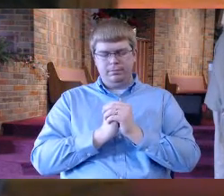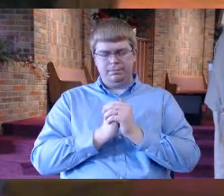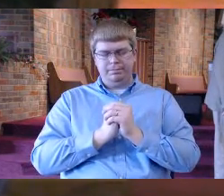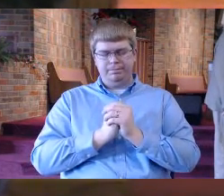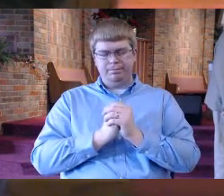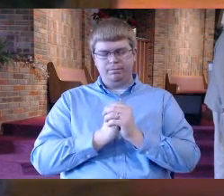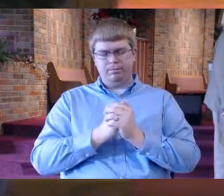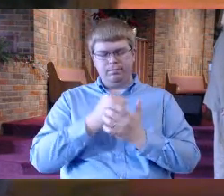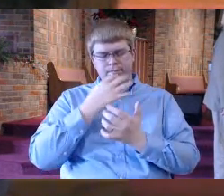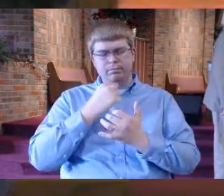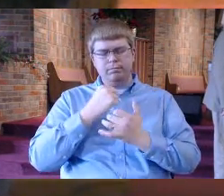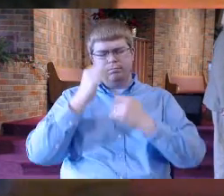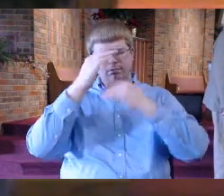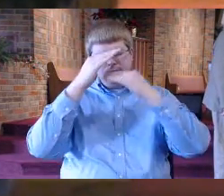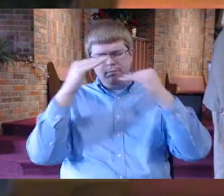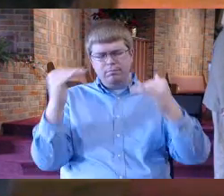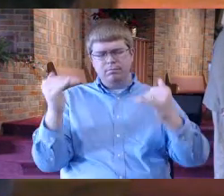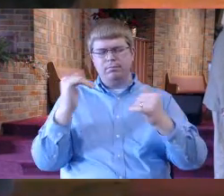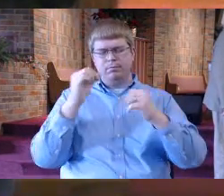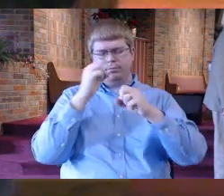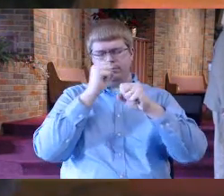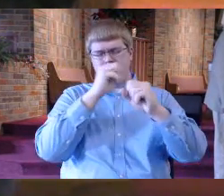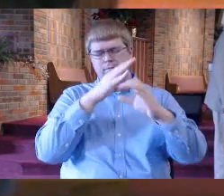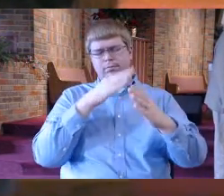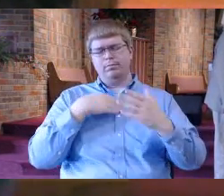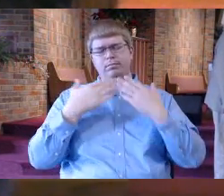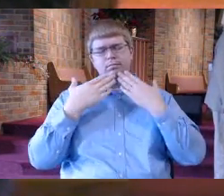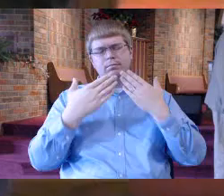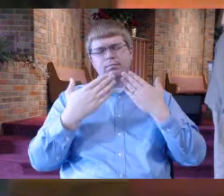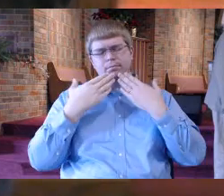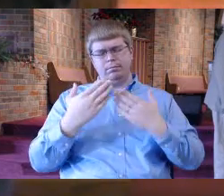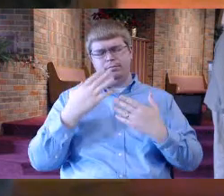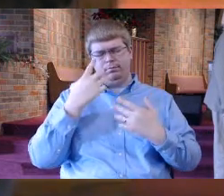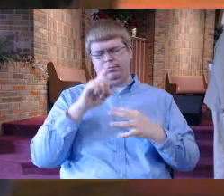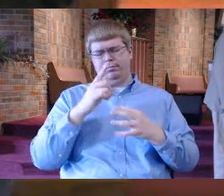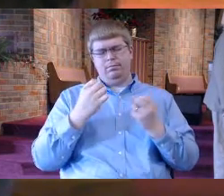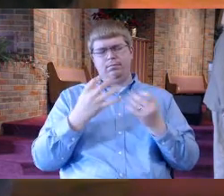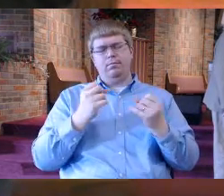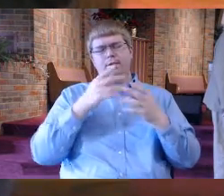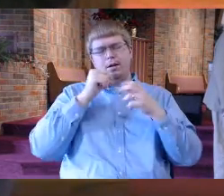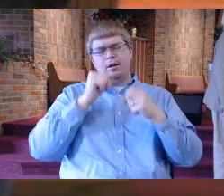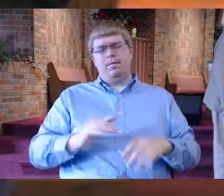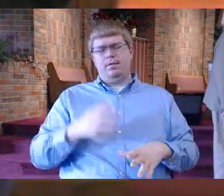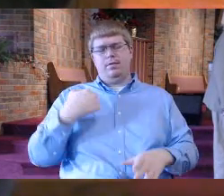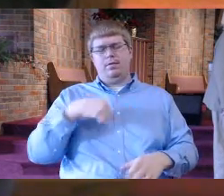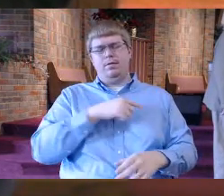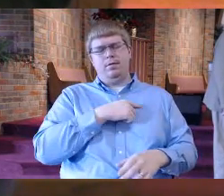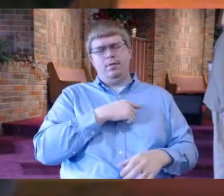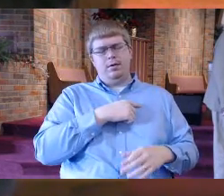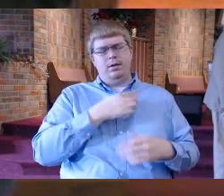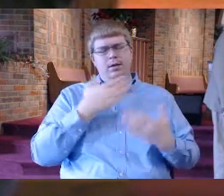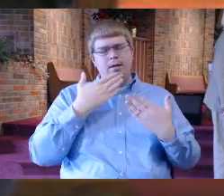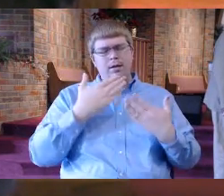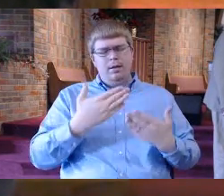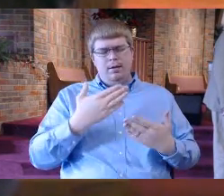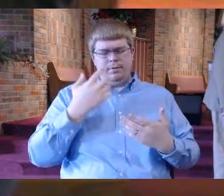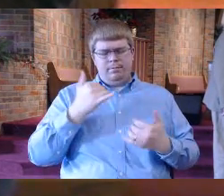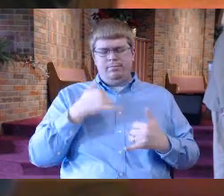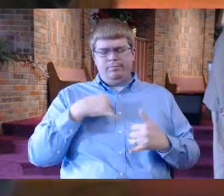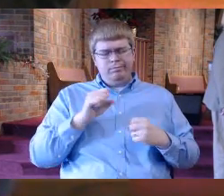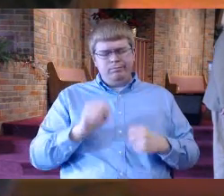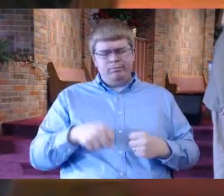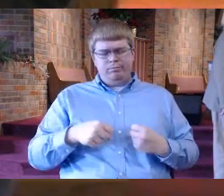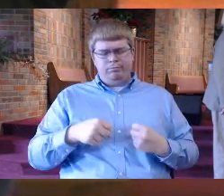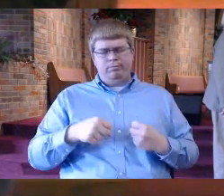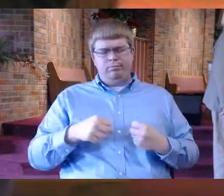Dear Heavenly Father, we're thankful for the many blessings that you bestow upon us. We're thankful now for this time that we have